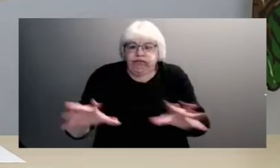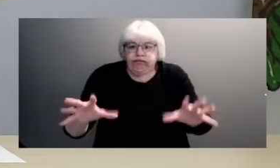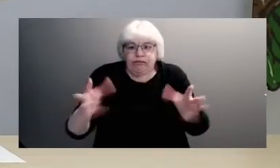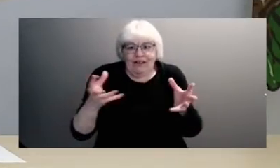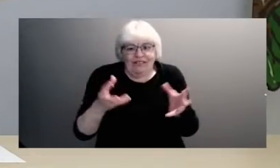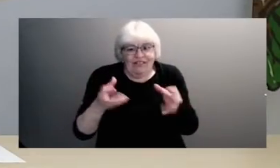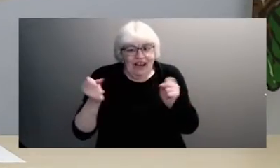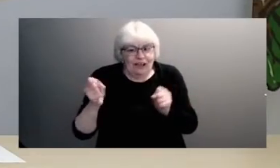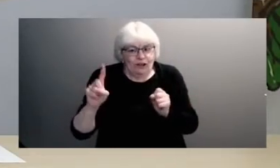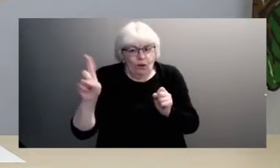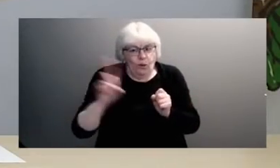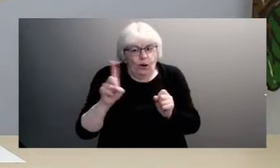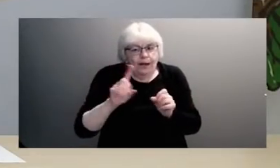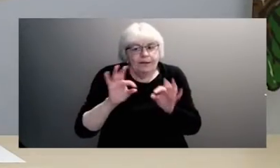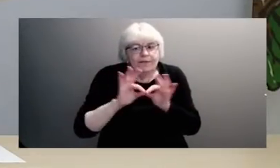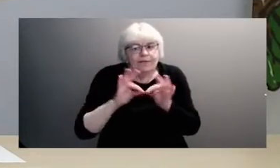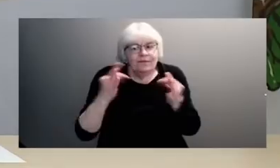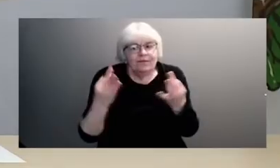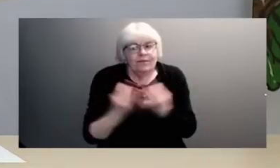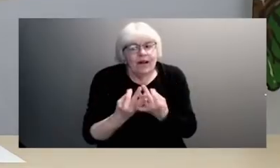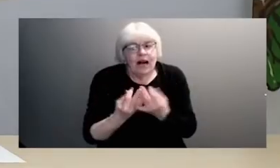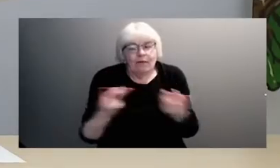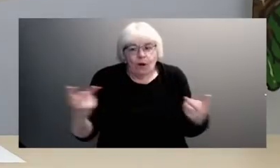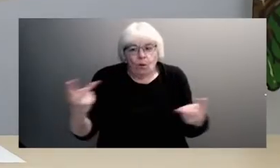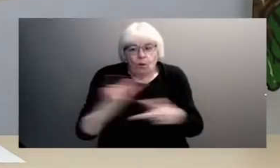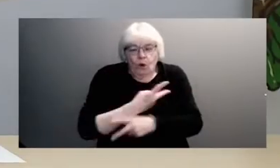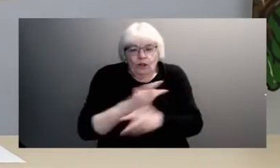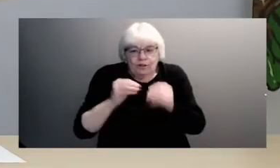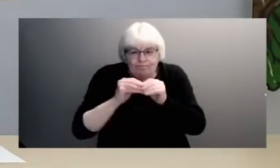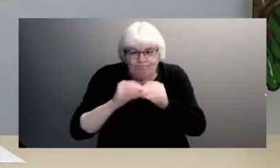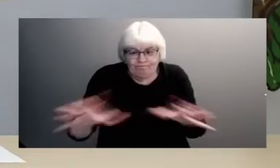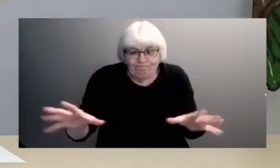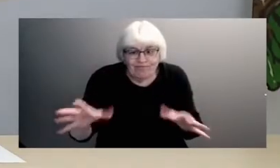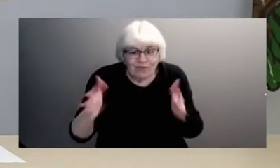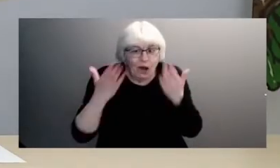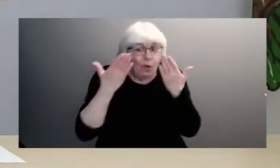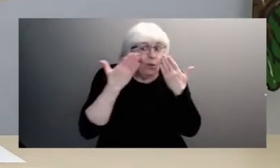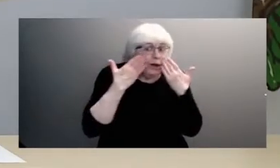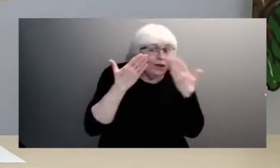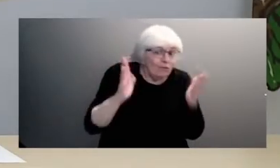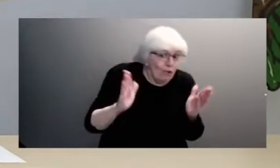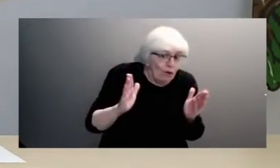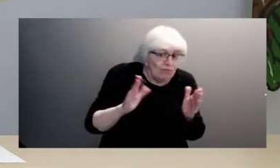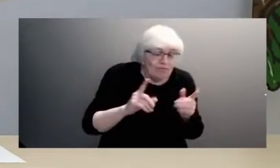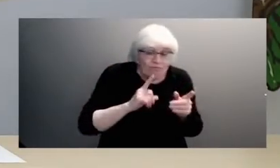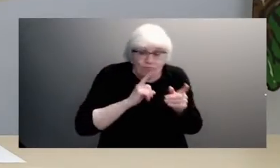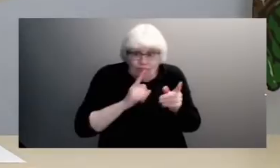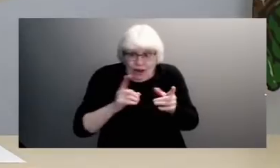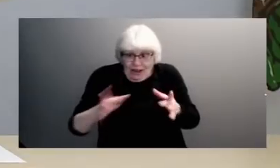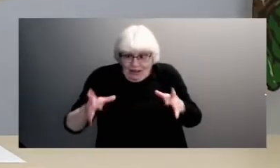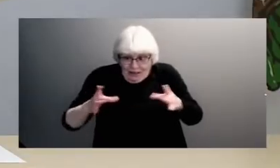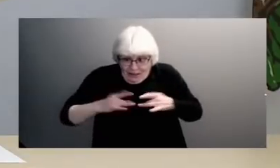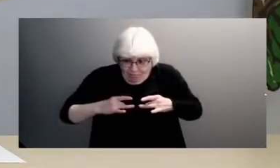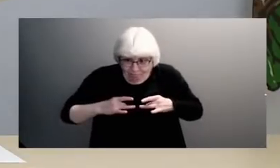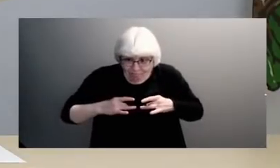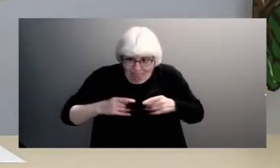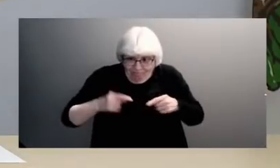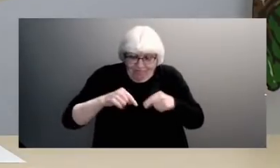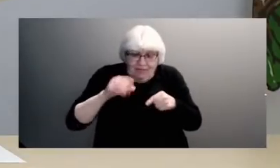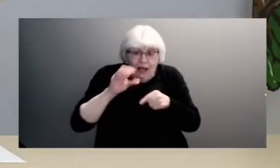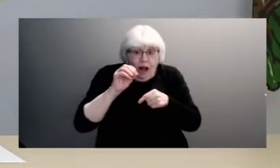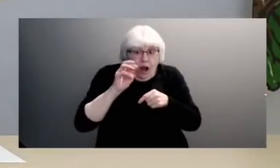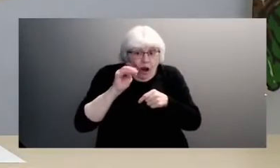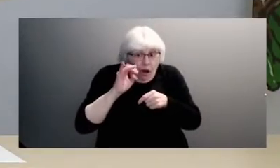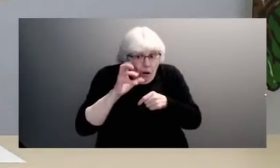is not yet known if Omicron leads to more severe illness. Initially, it appears as if the virus does not cause more severe